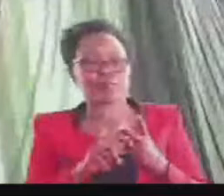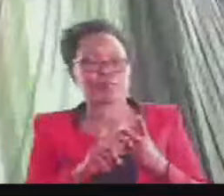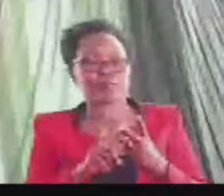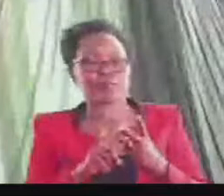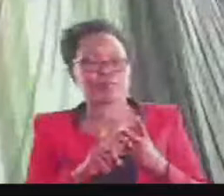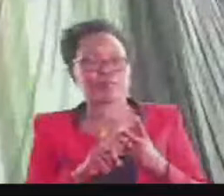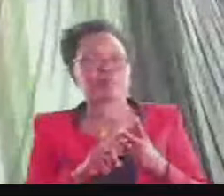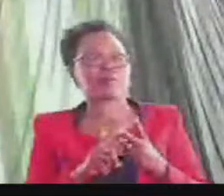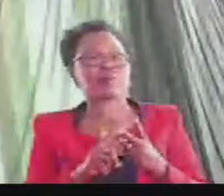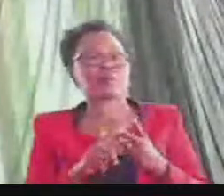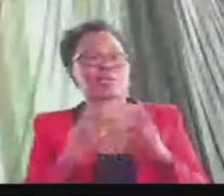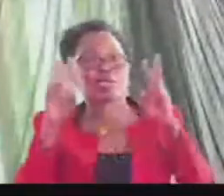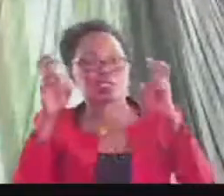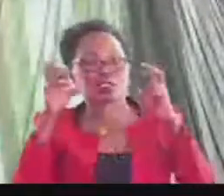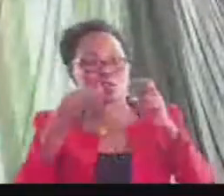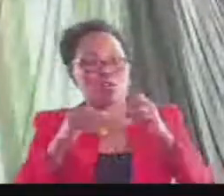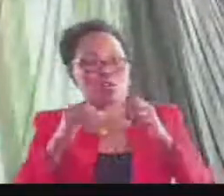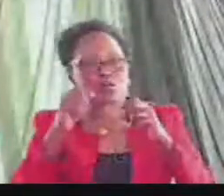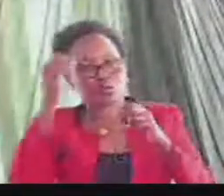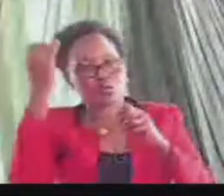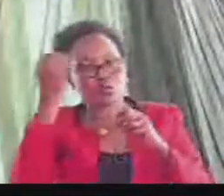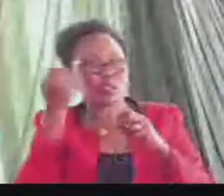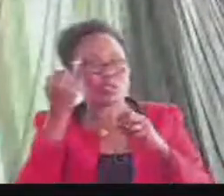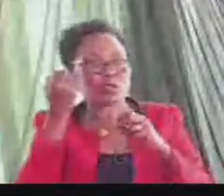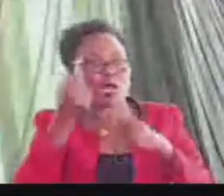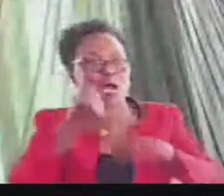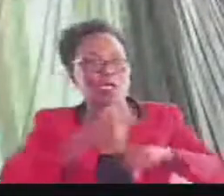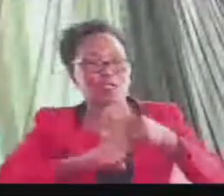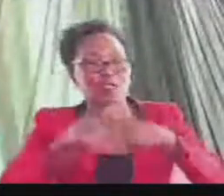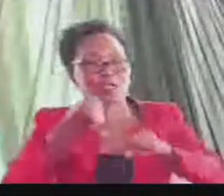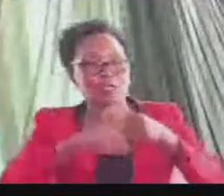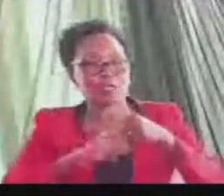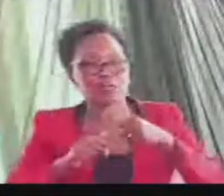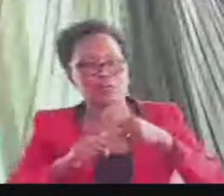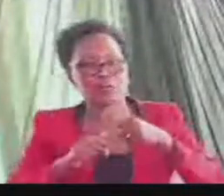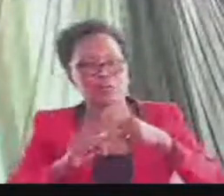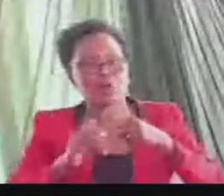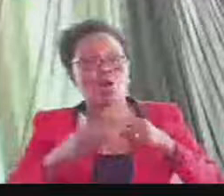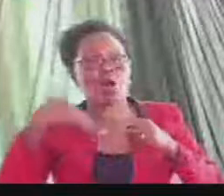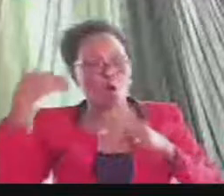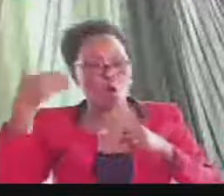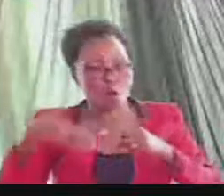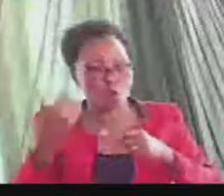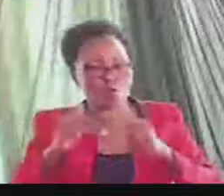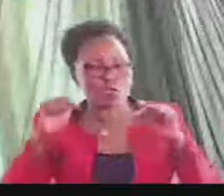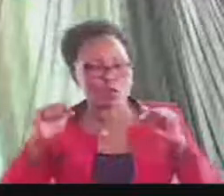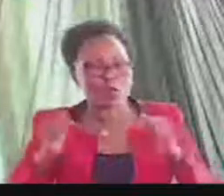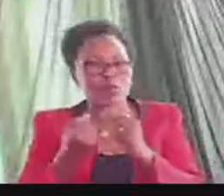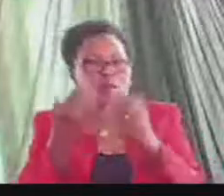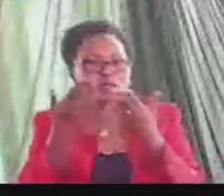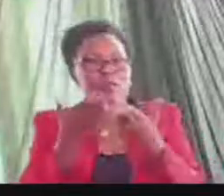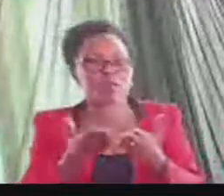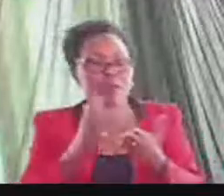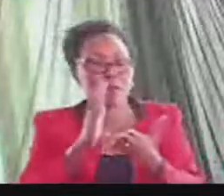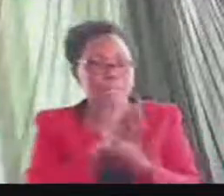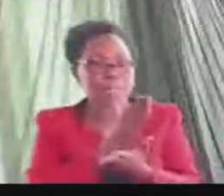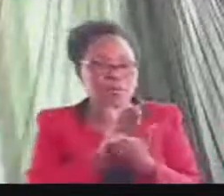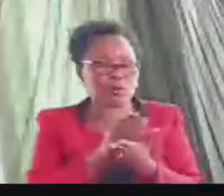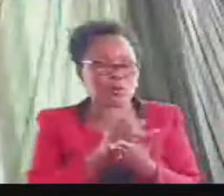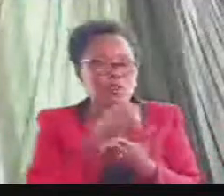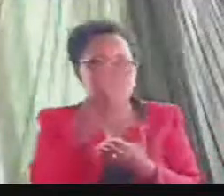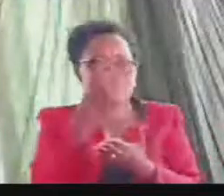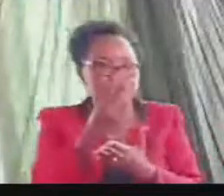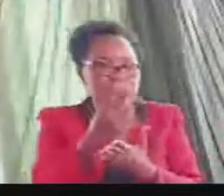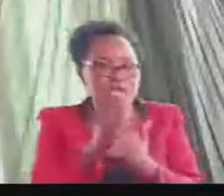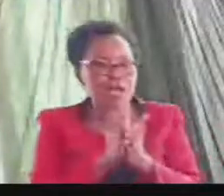activism, where there will always be a conflict between the three arms of government,